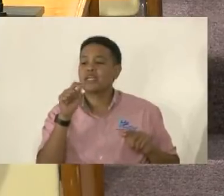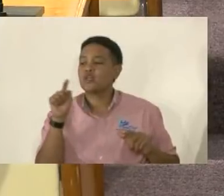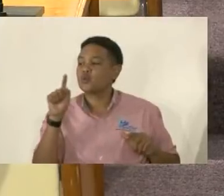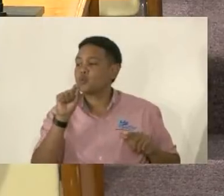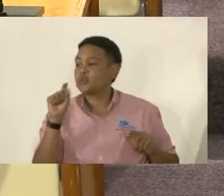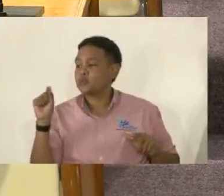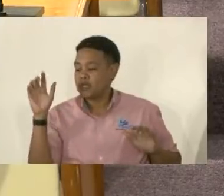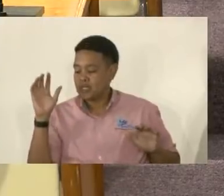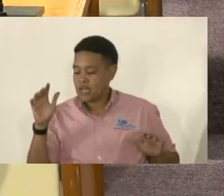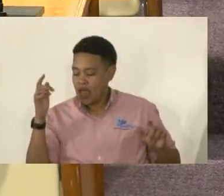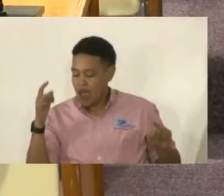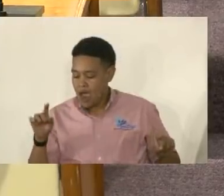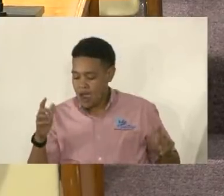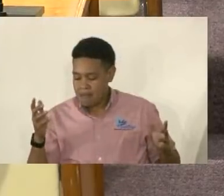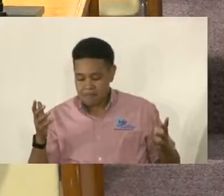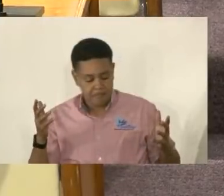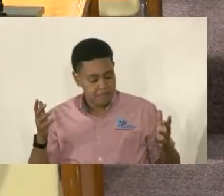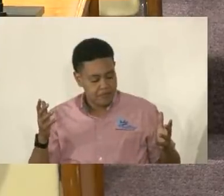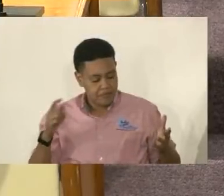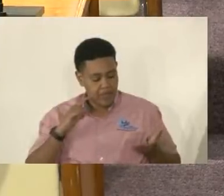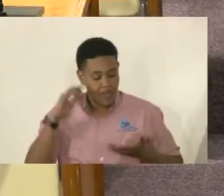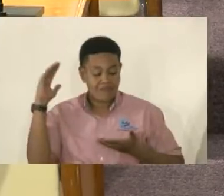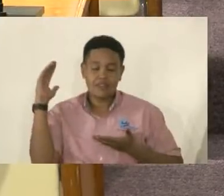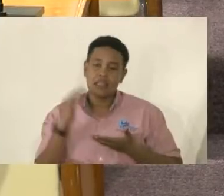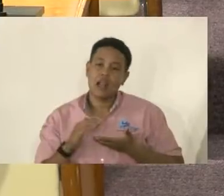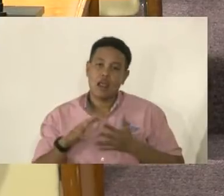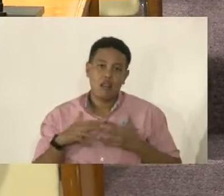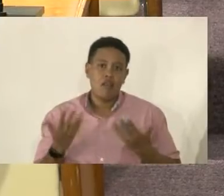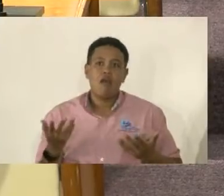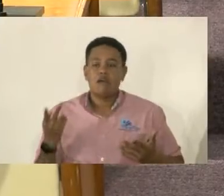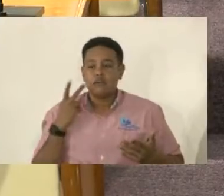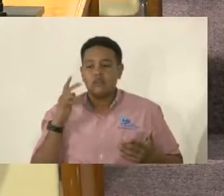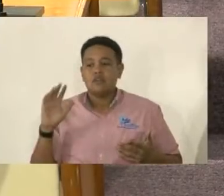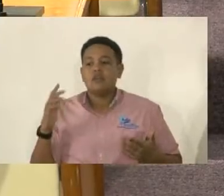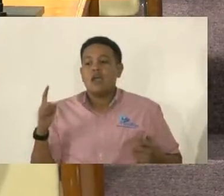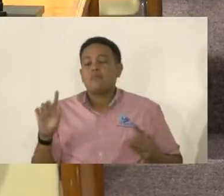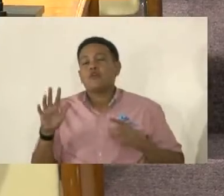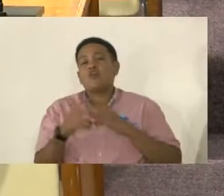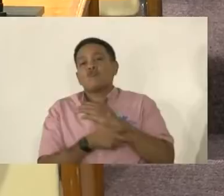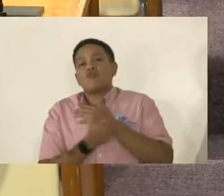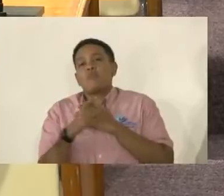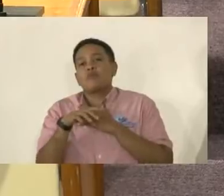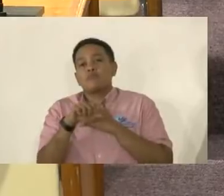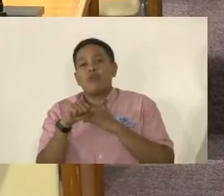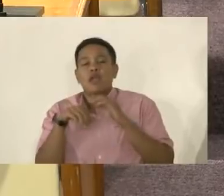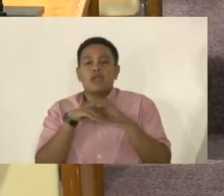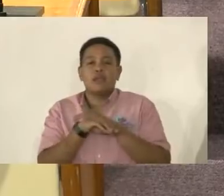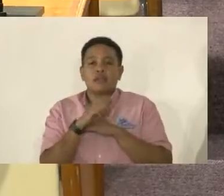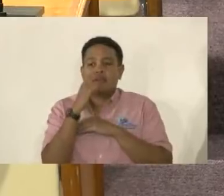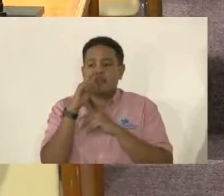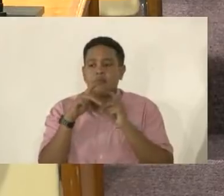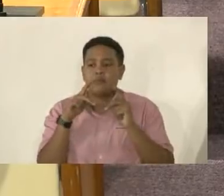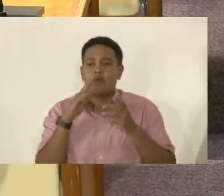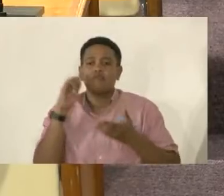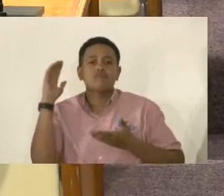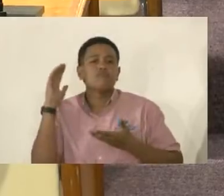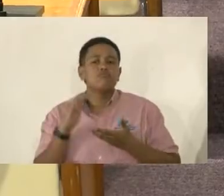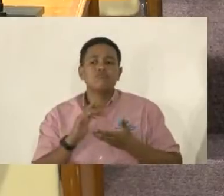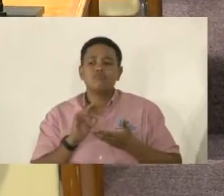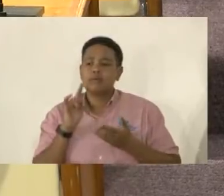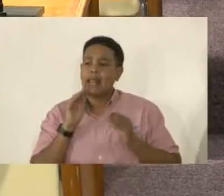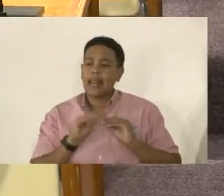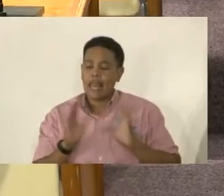2020 have declined significantly. That is your robbery, your break-ins, your larceny. That trend is